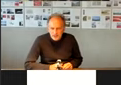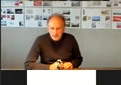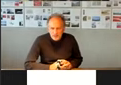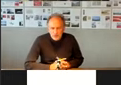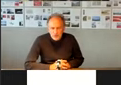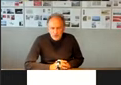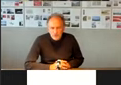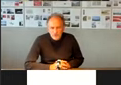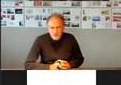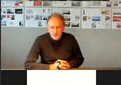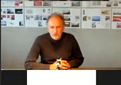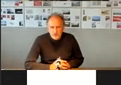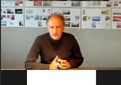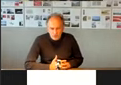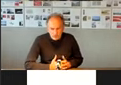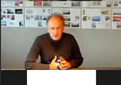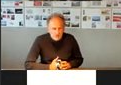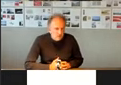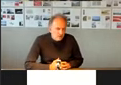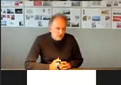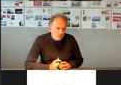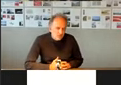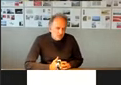more focused on the environment. This is a brand new